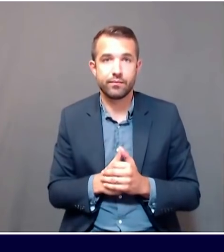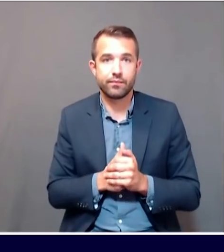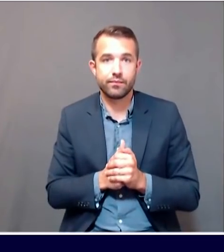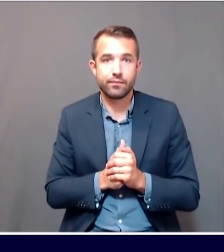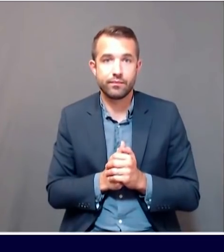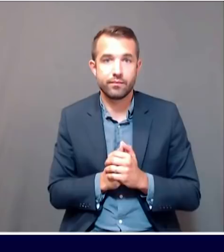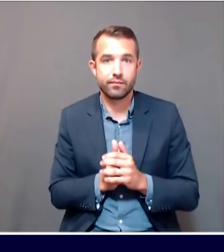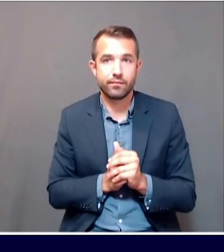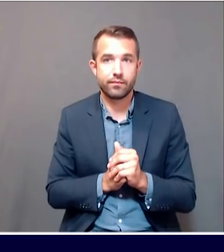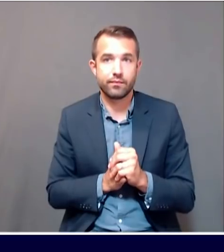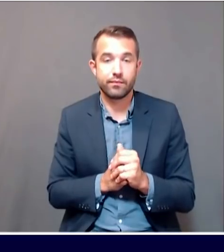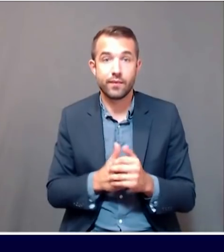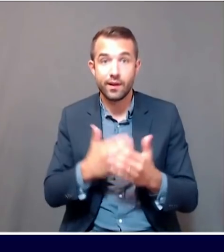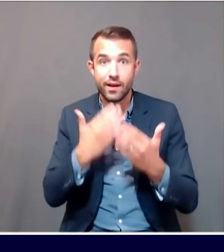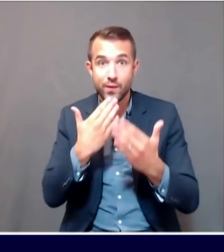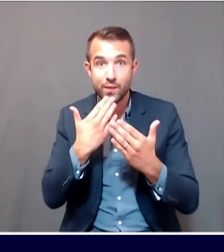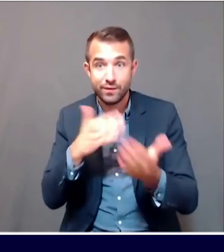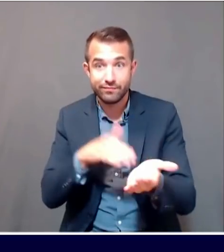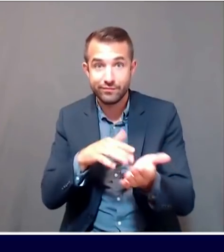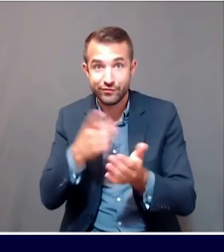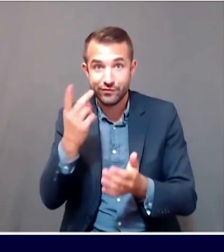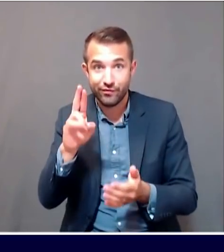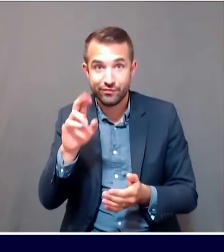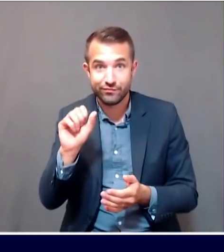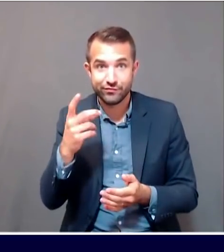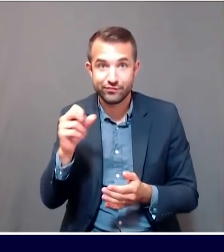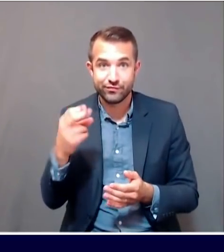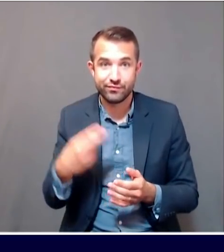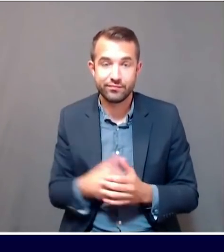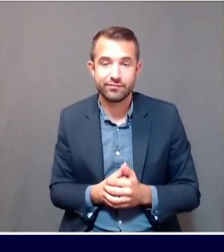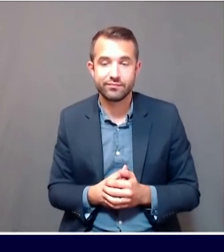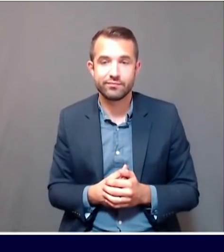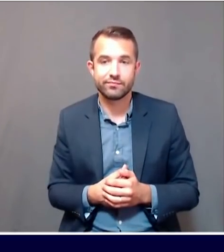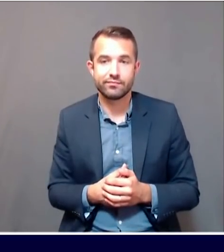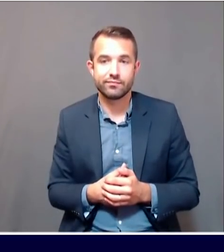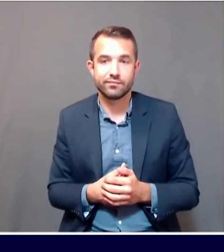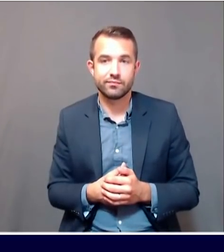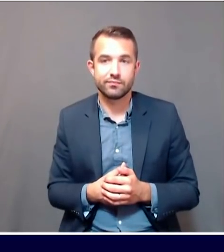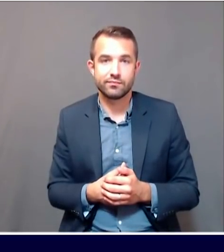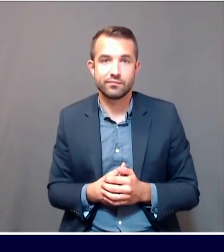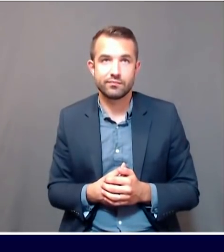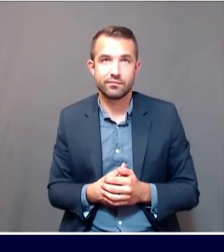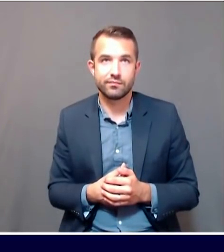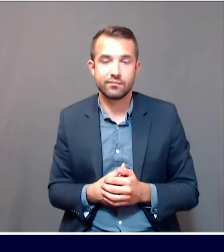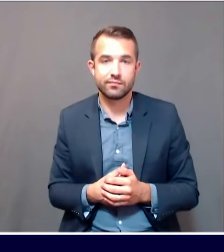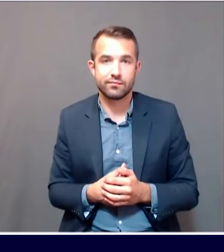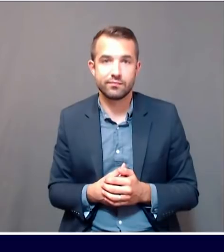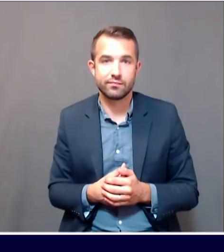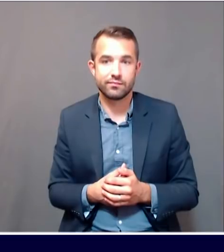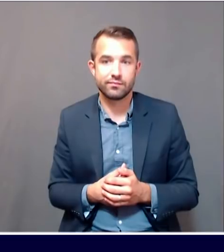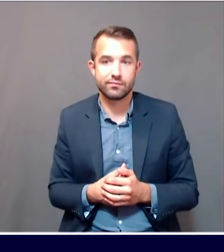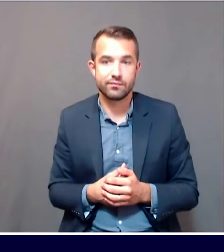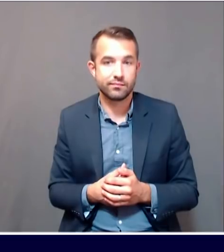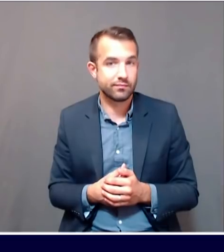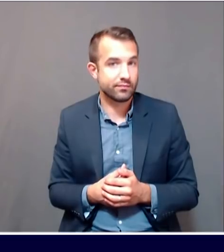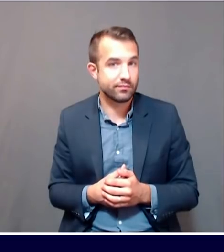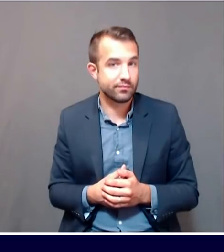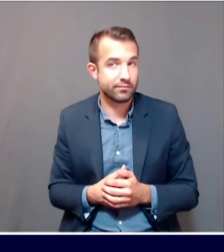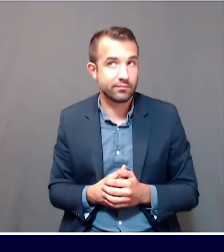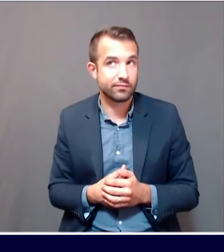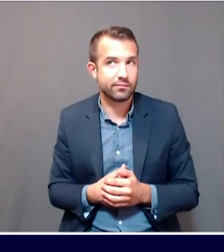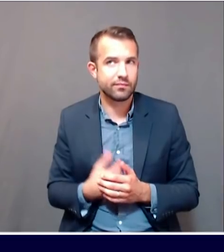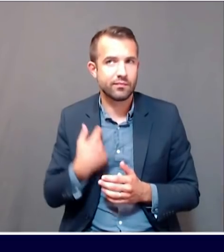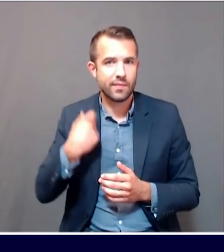Thank you, Dr. Shah. As colleges get ready to welcome students back soon, even though they're taking precautions and having restrictions, is